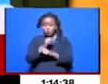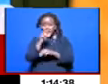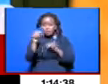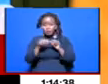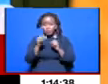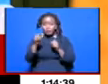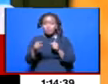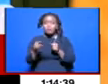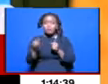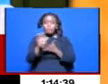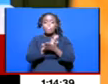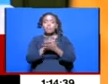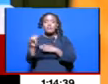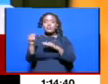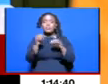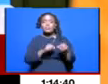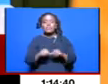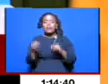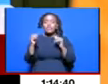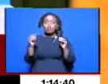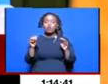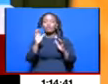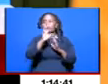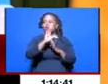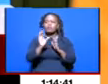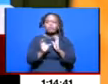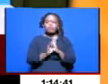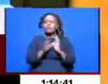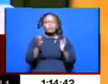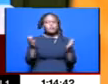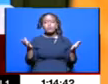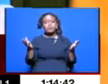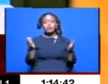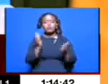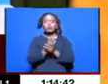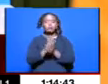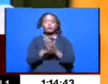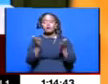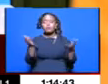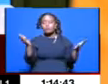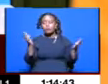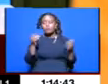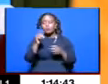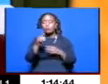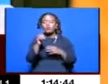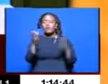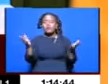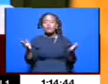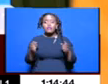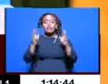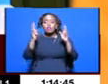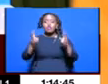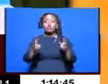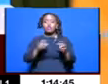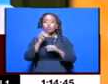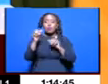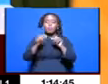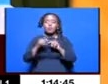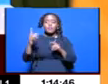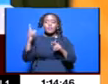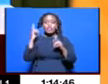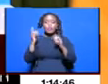the Constitution is really a preserve of legal and social science